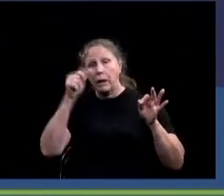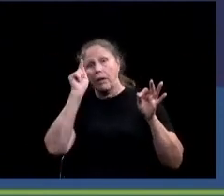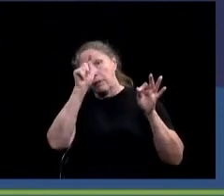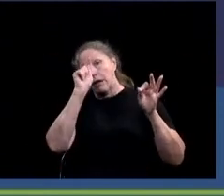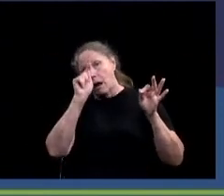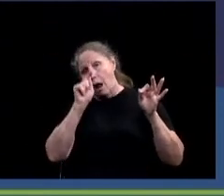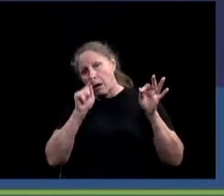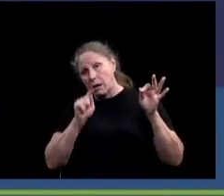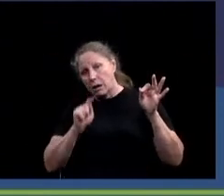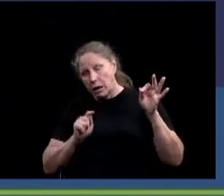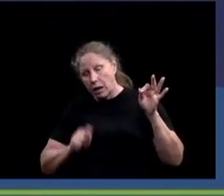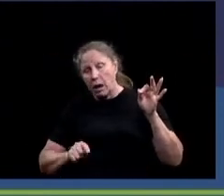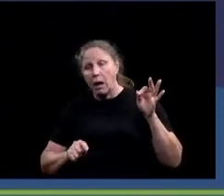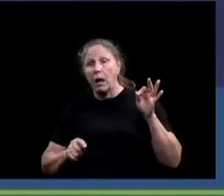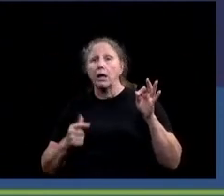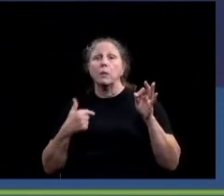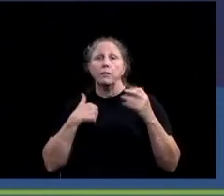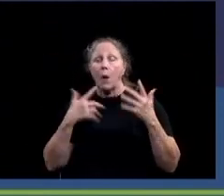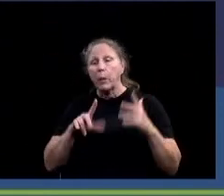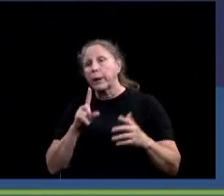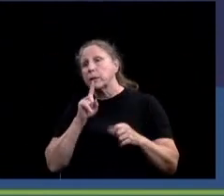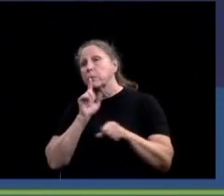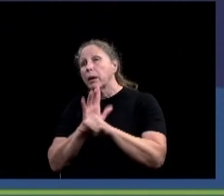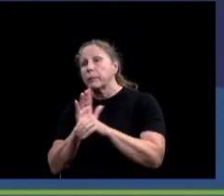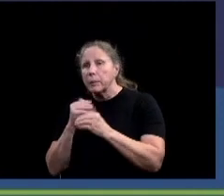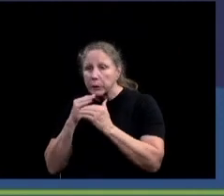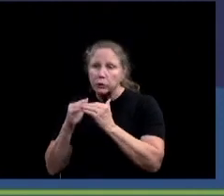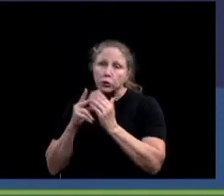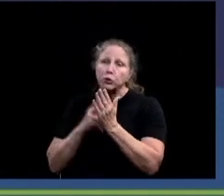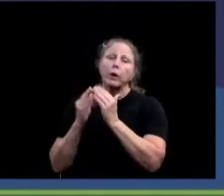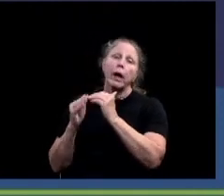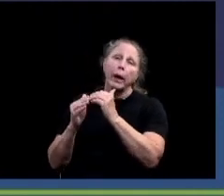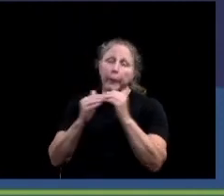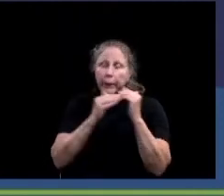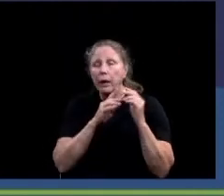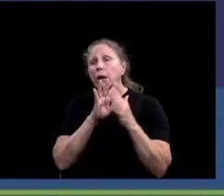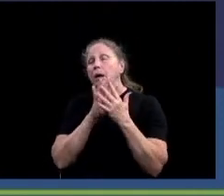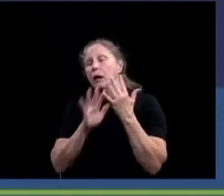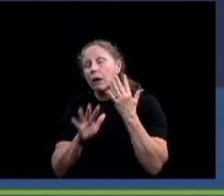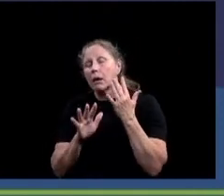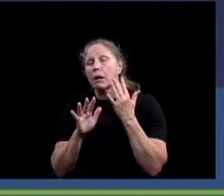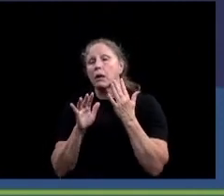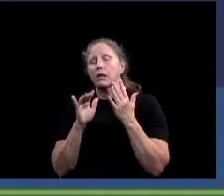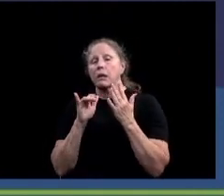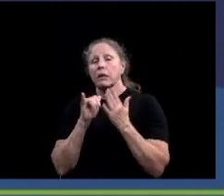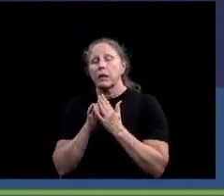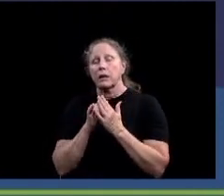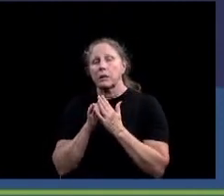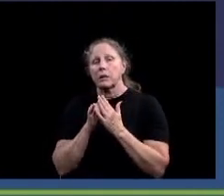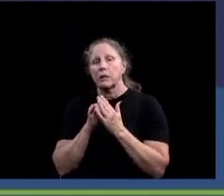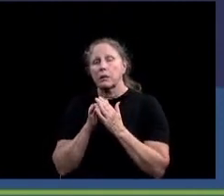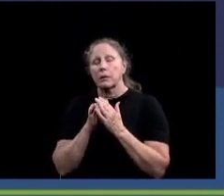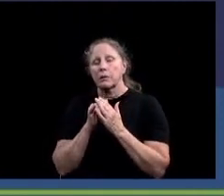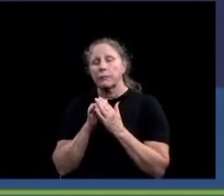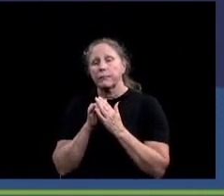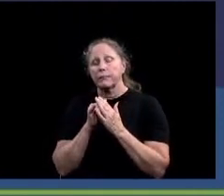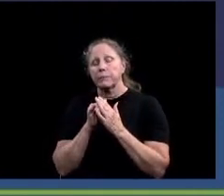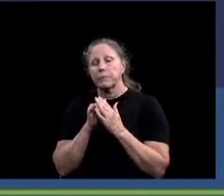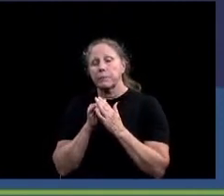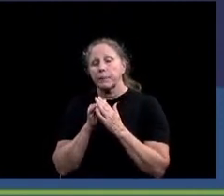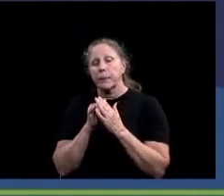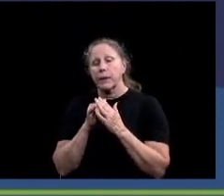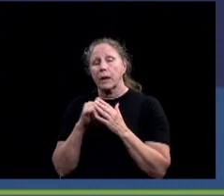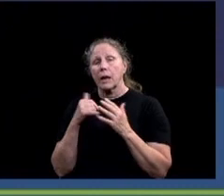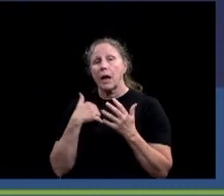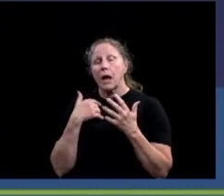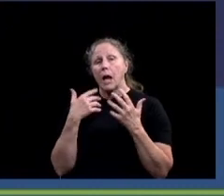some of the things, but what I want to guarantee, which is,